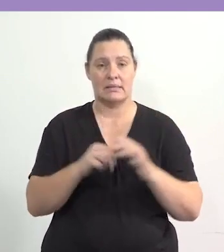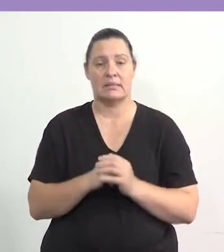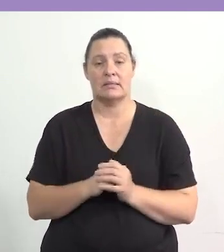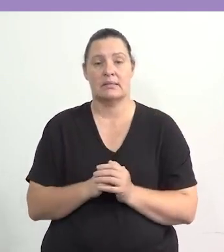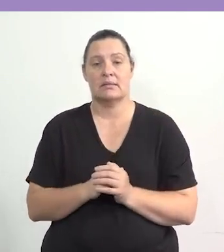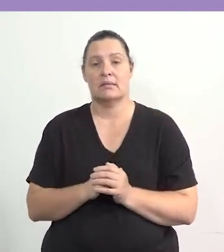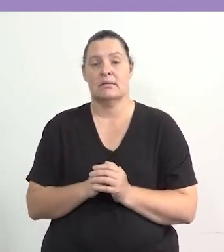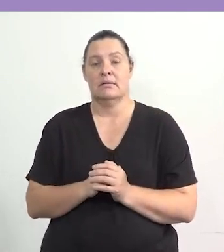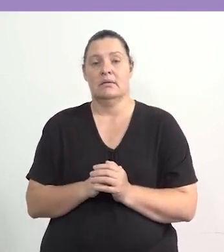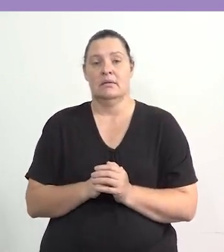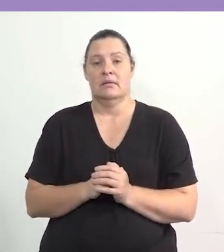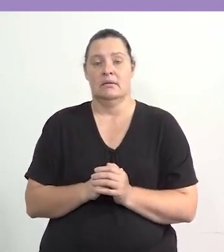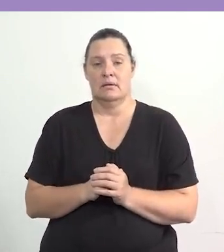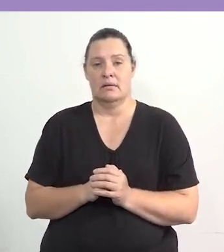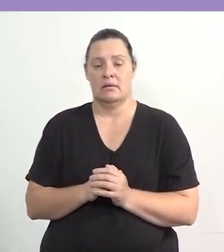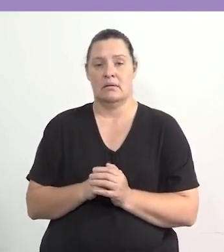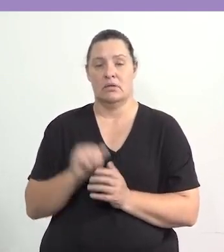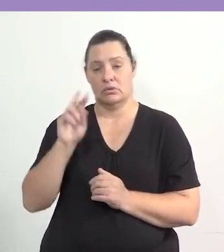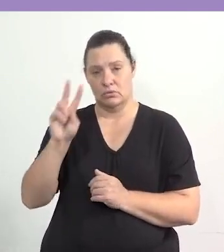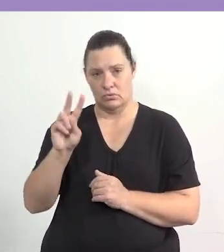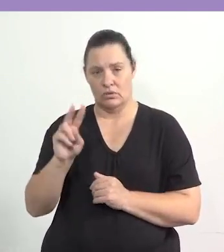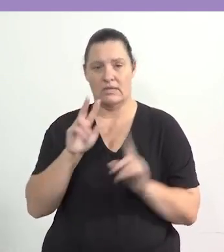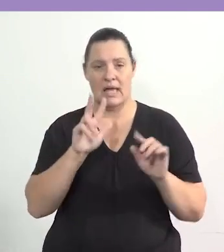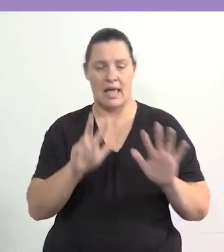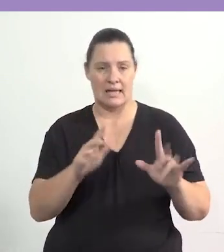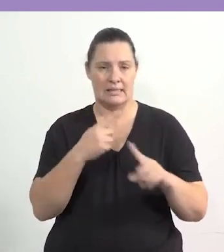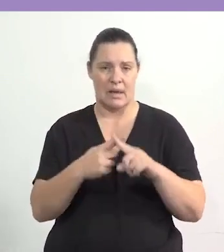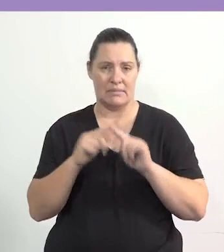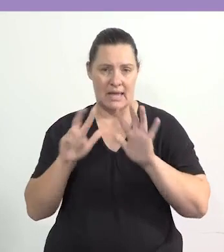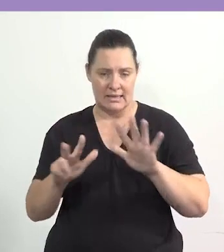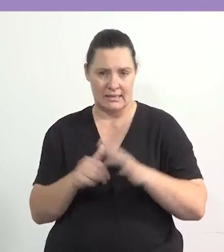will be 8 times 8. That